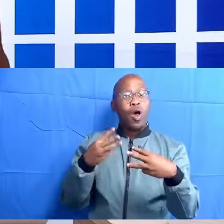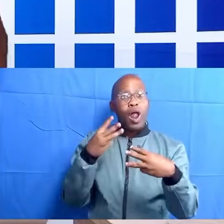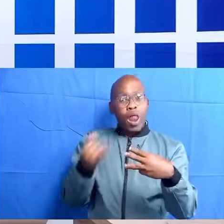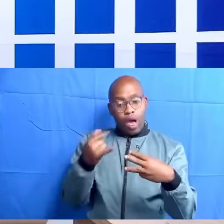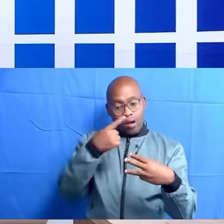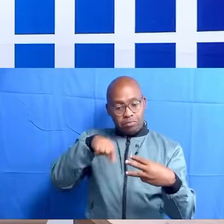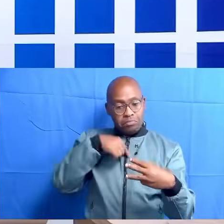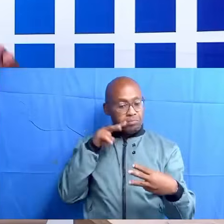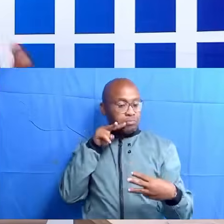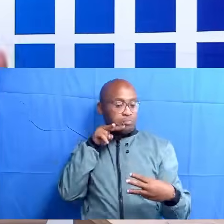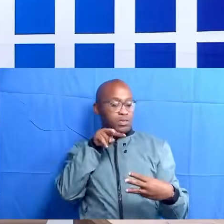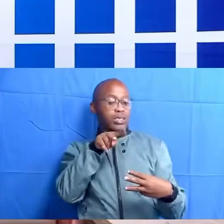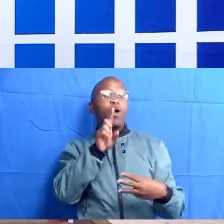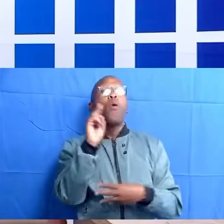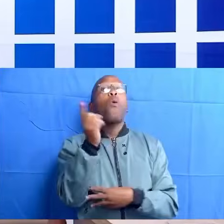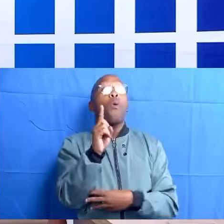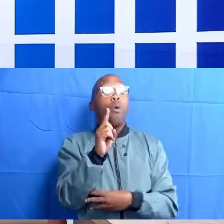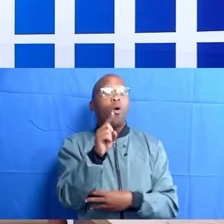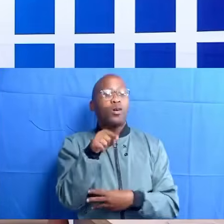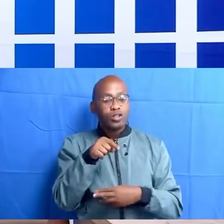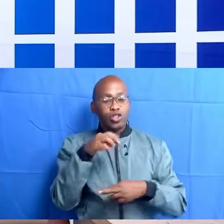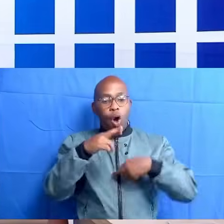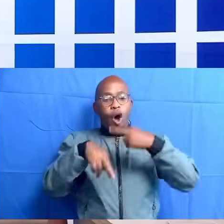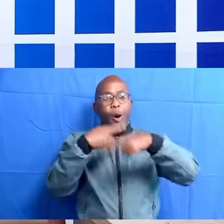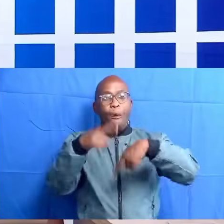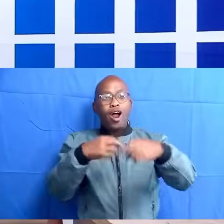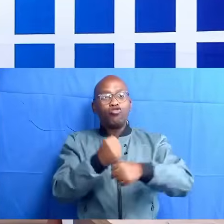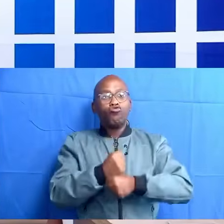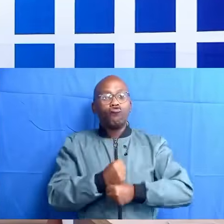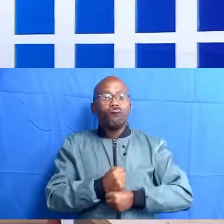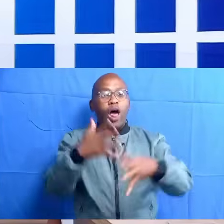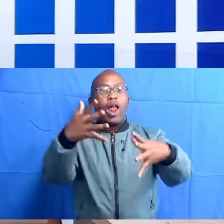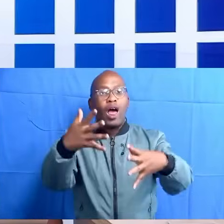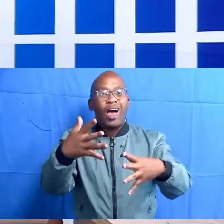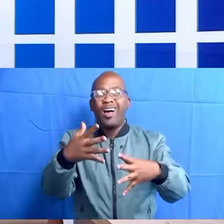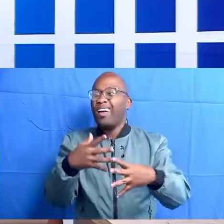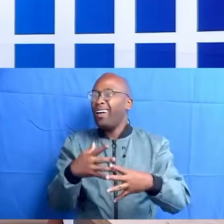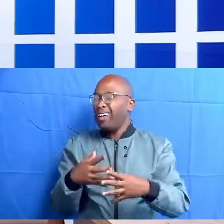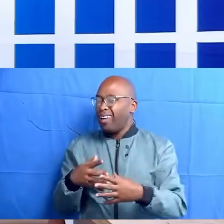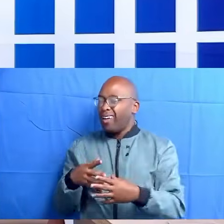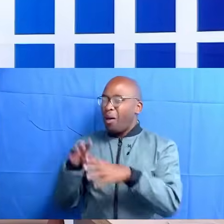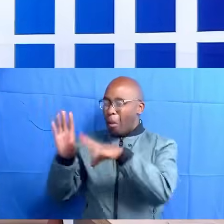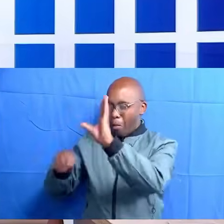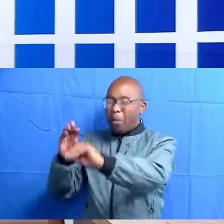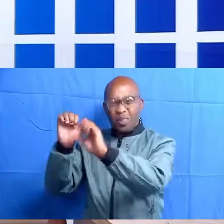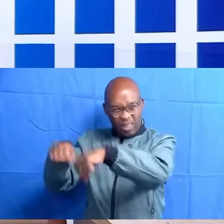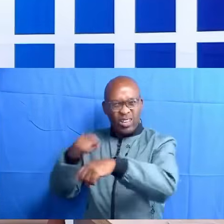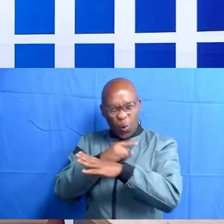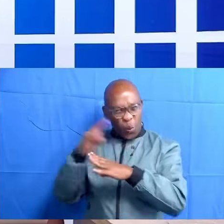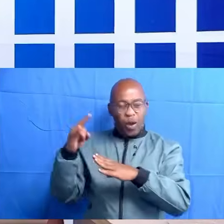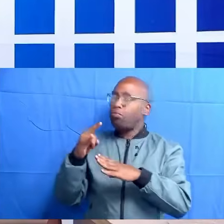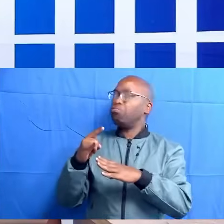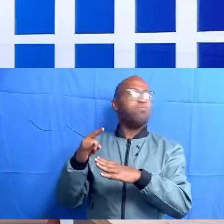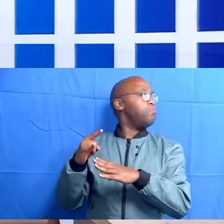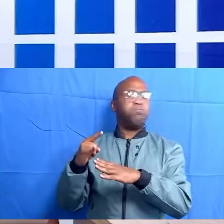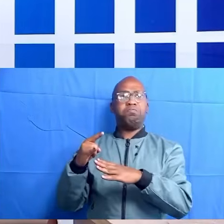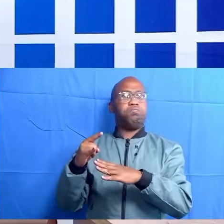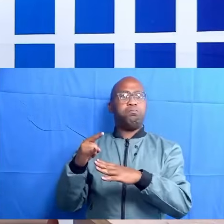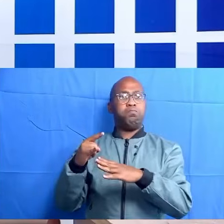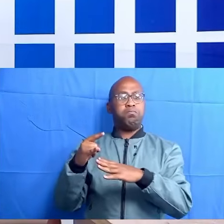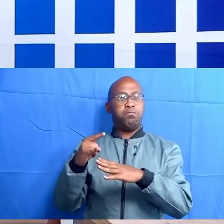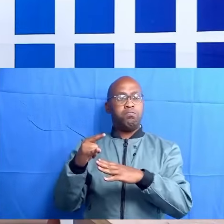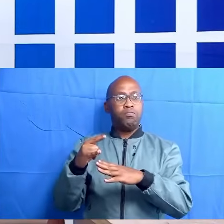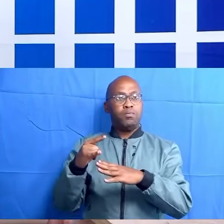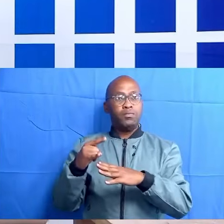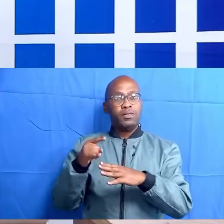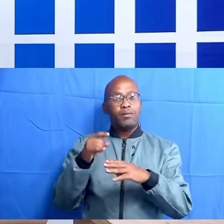that the Operation Rolling Thunder was totally ineffective. Then let's go now to the other strategy that